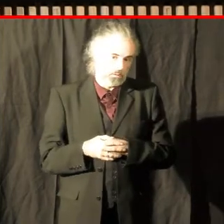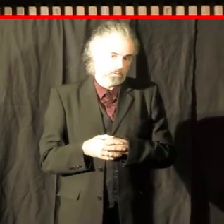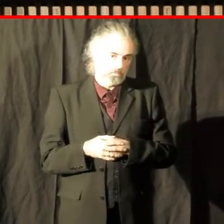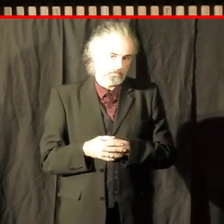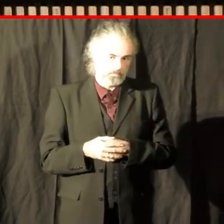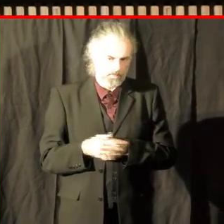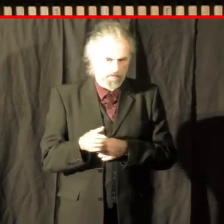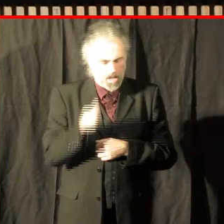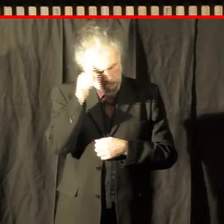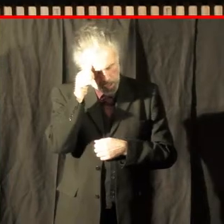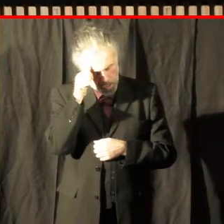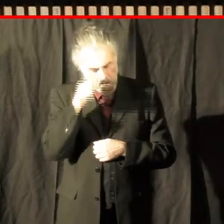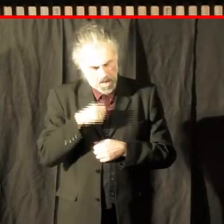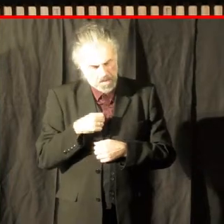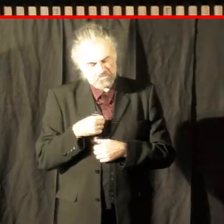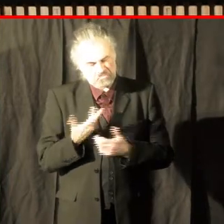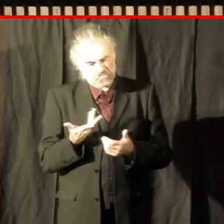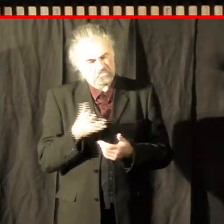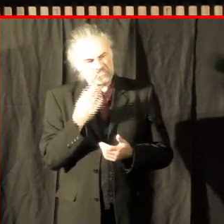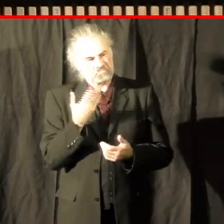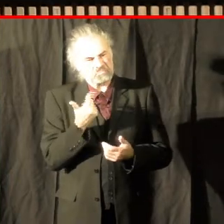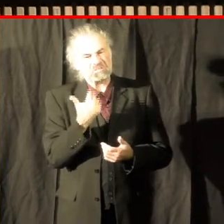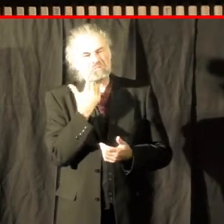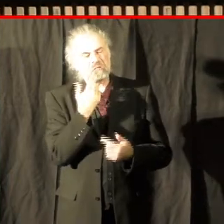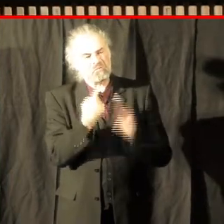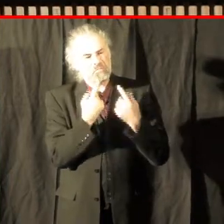You know what, Fee, I can work with that. Thanks.